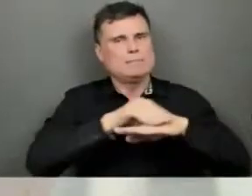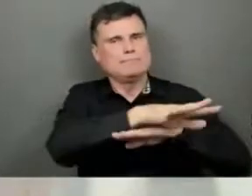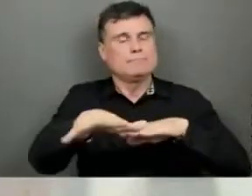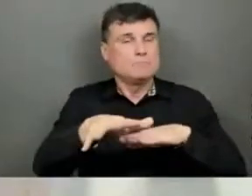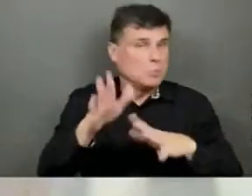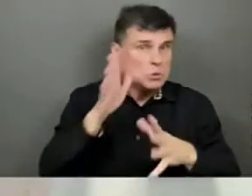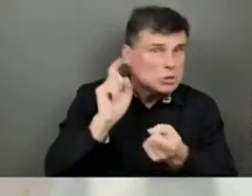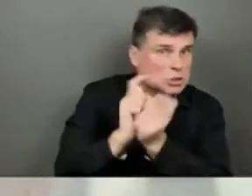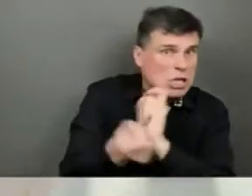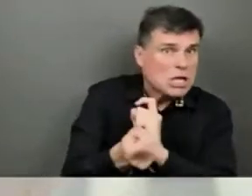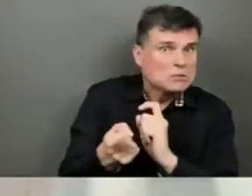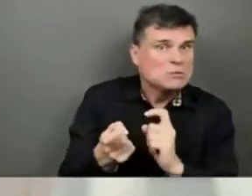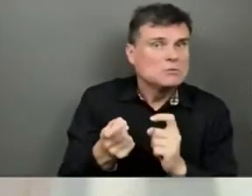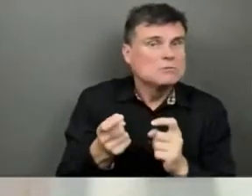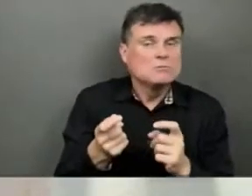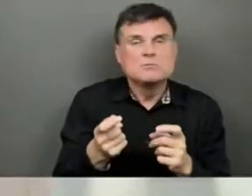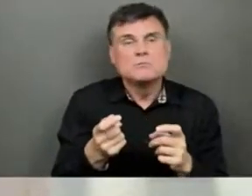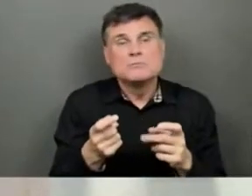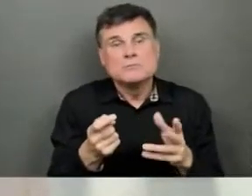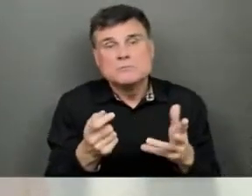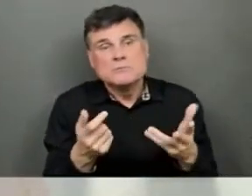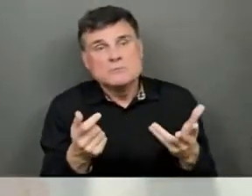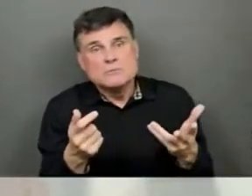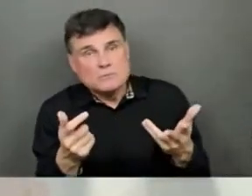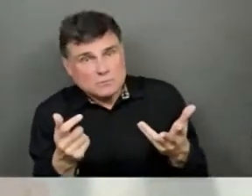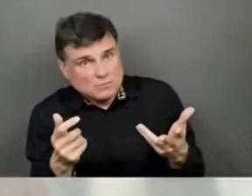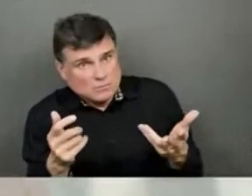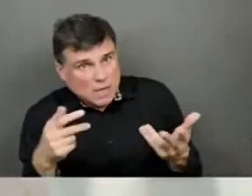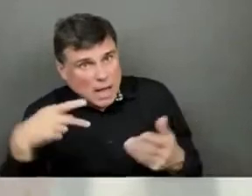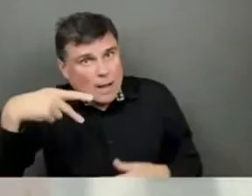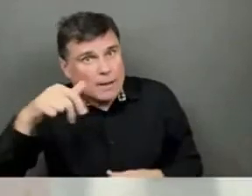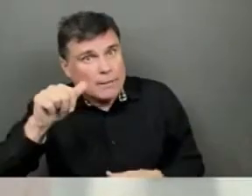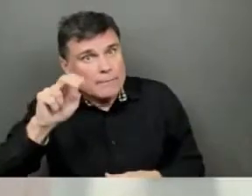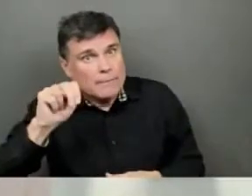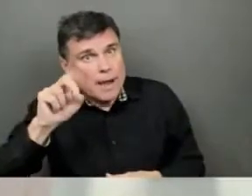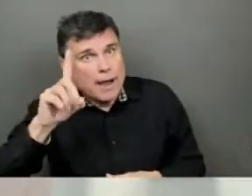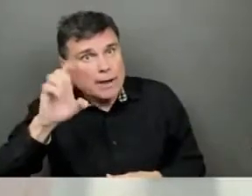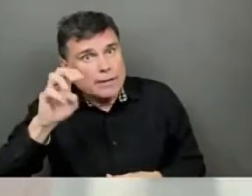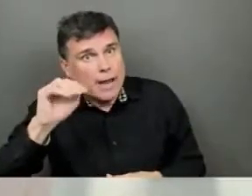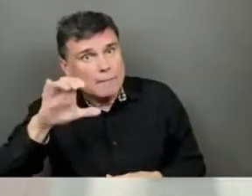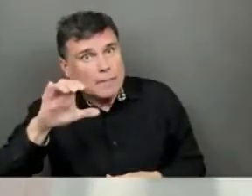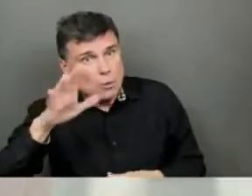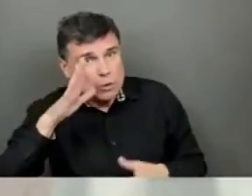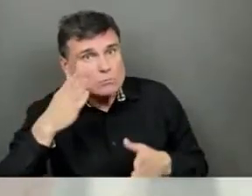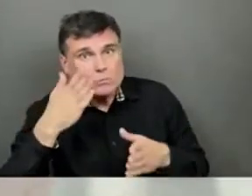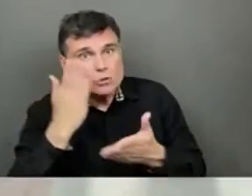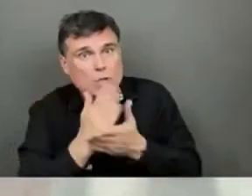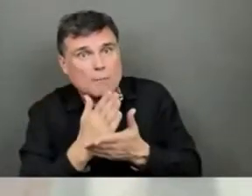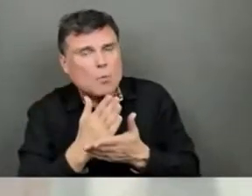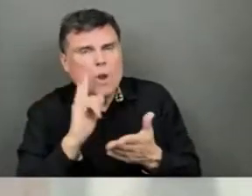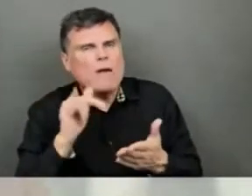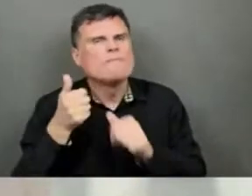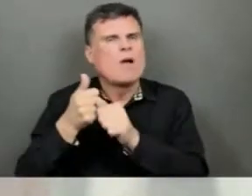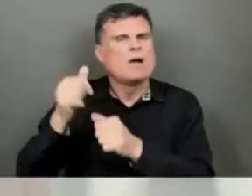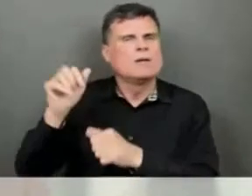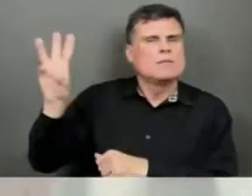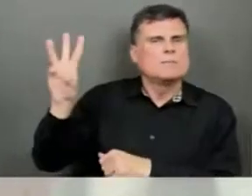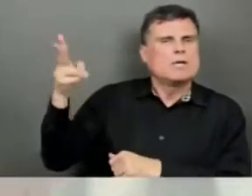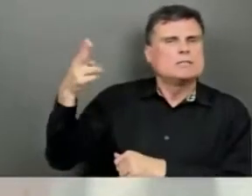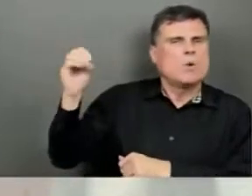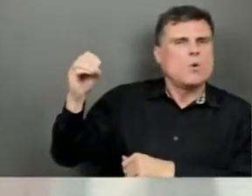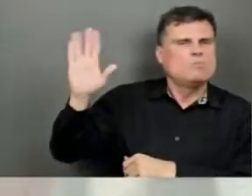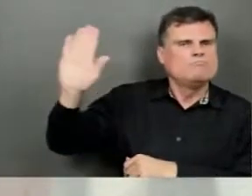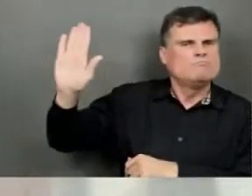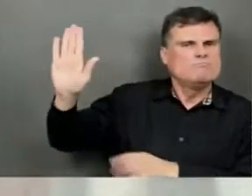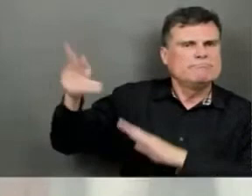wondering if you have any if I have any. place, whether it's as it relates to children.